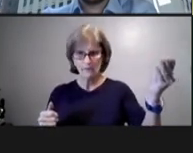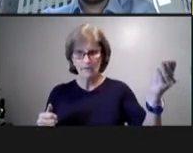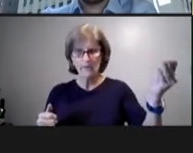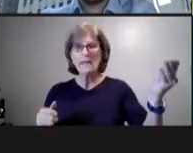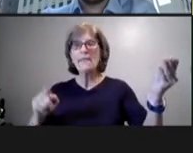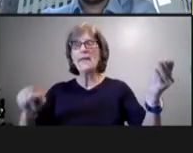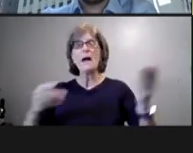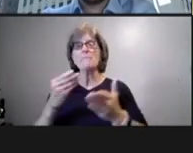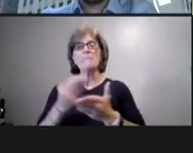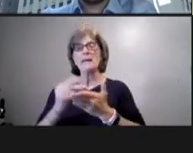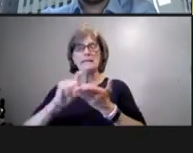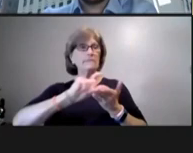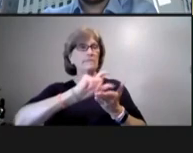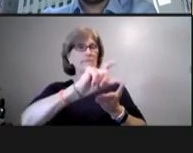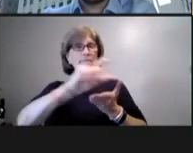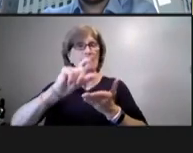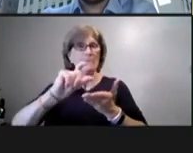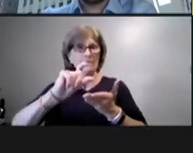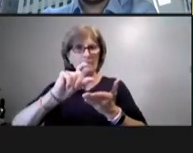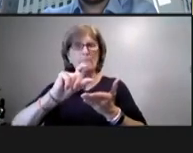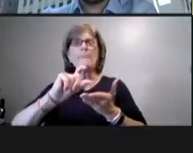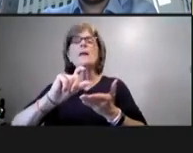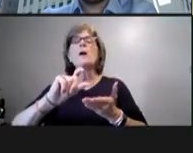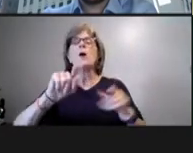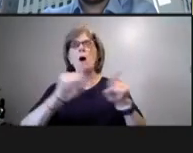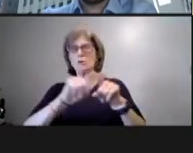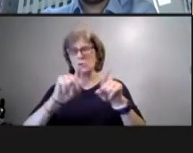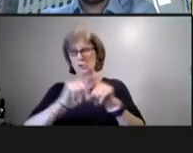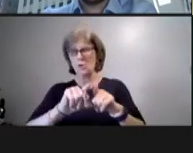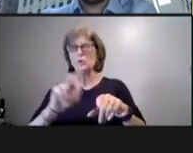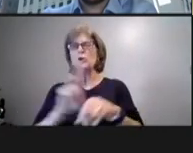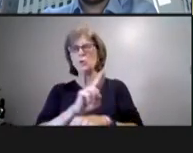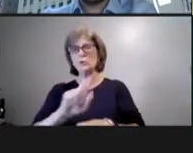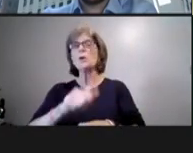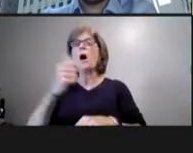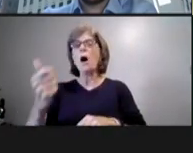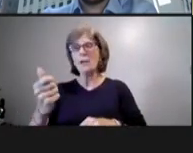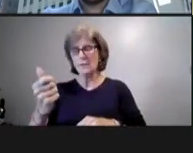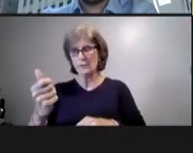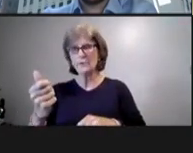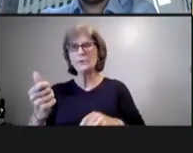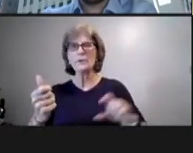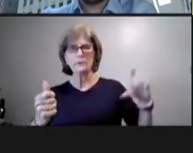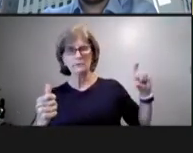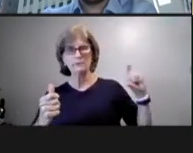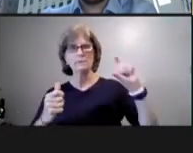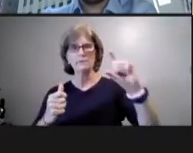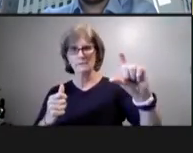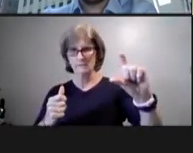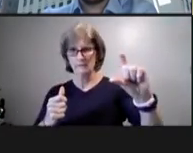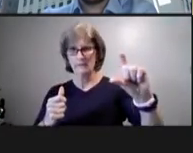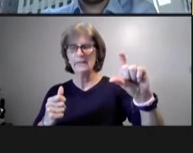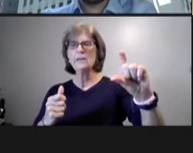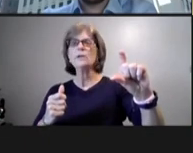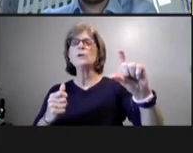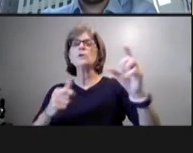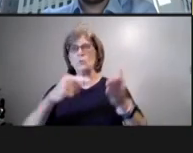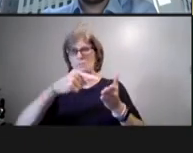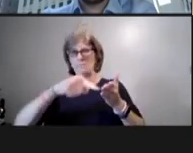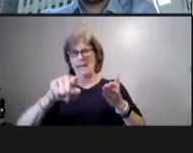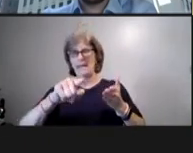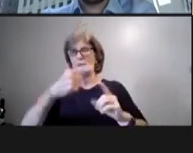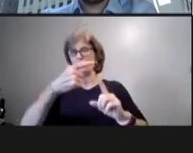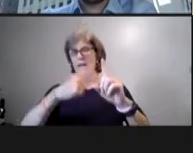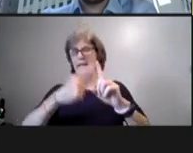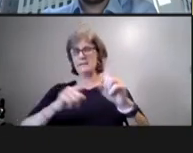allocations were put together with other funding sources to be able to pay off large balances of rent and allow folks to remain in their